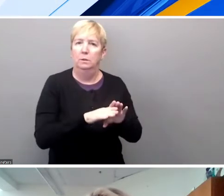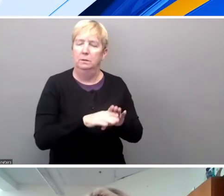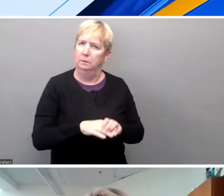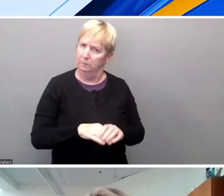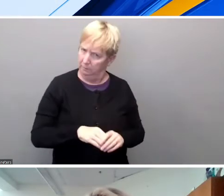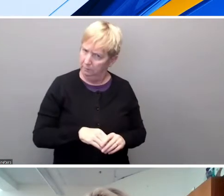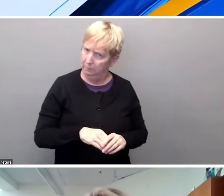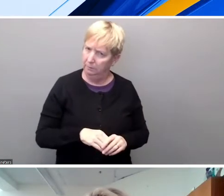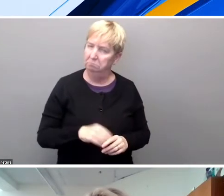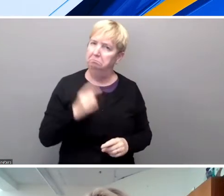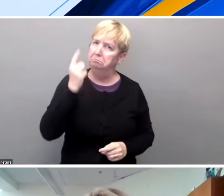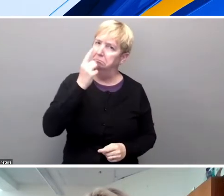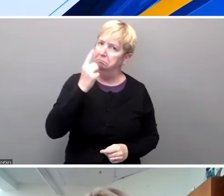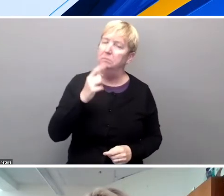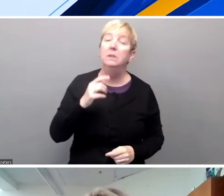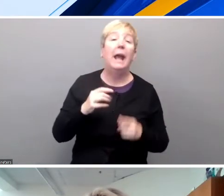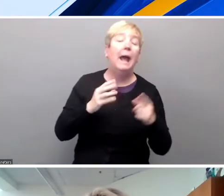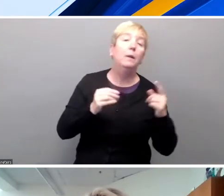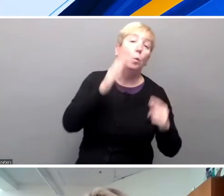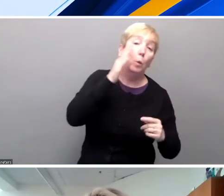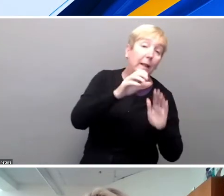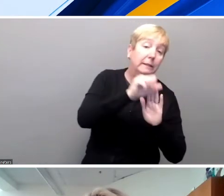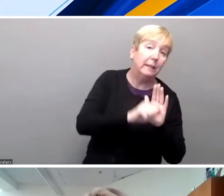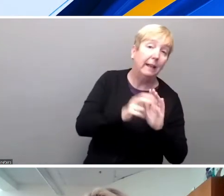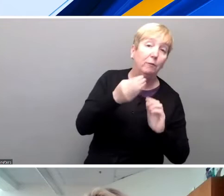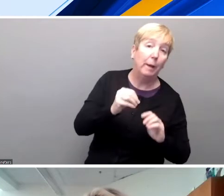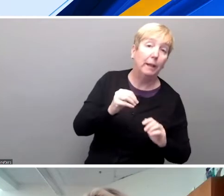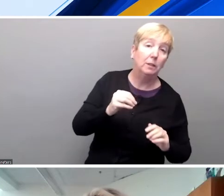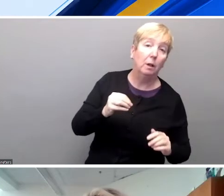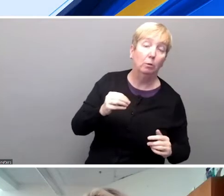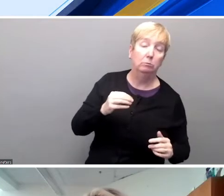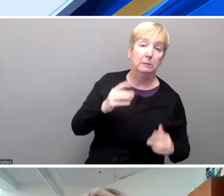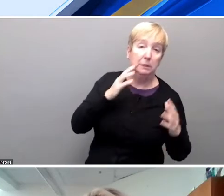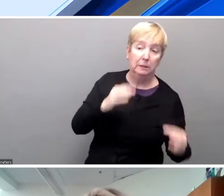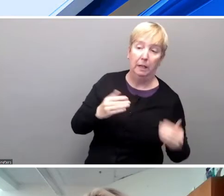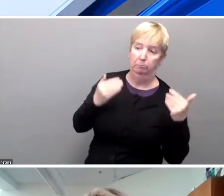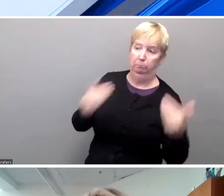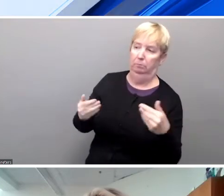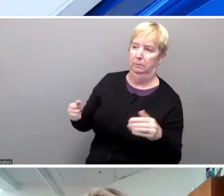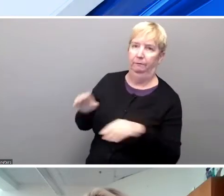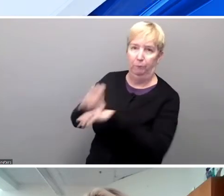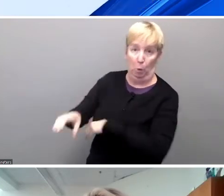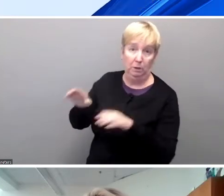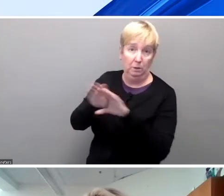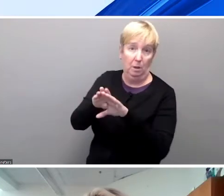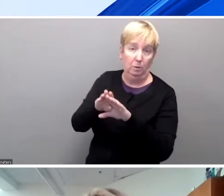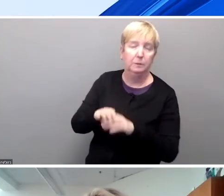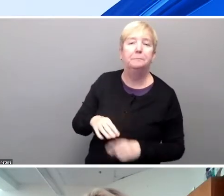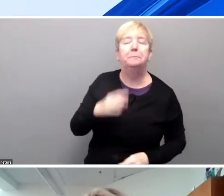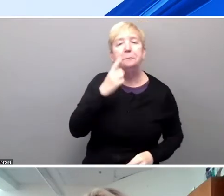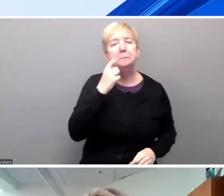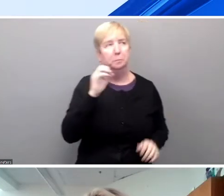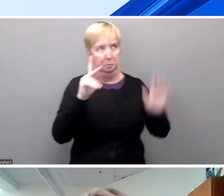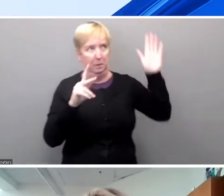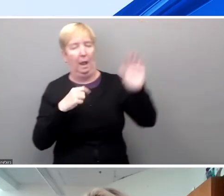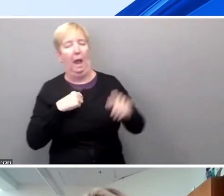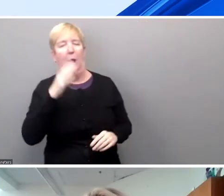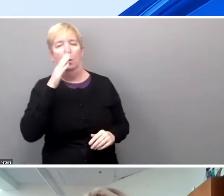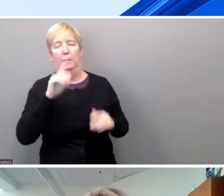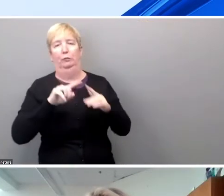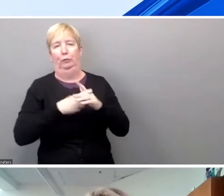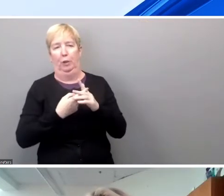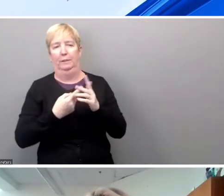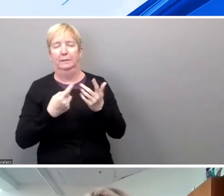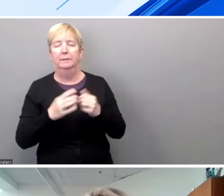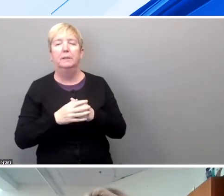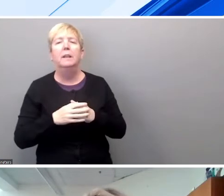stores? Thank you. I'll start. Christine probably has some comments too, because I know in the Q&A section you asked